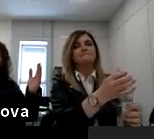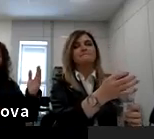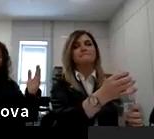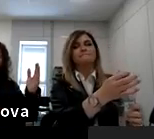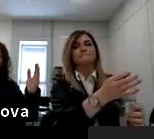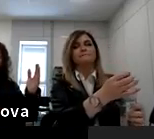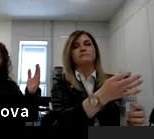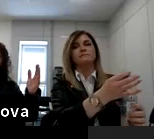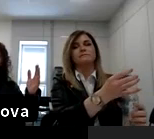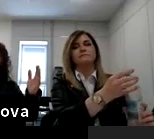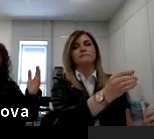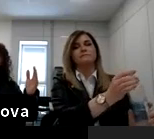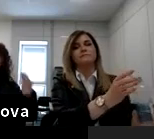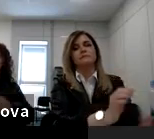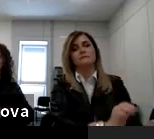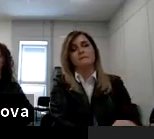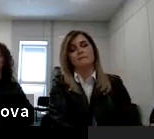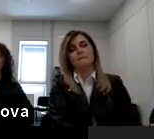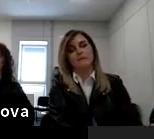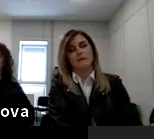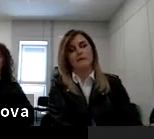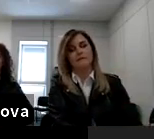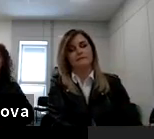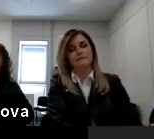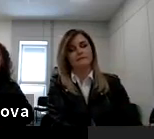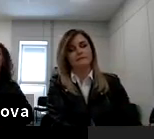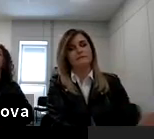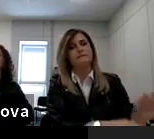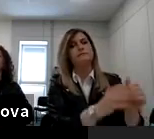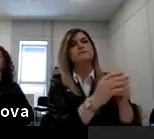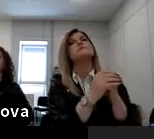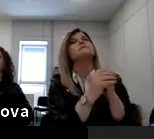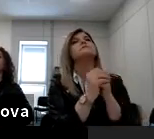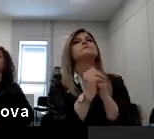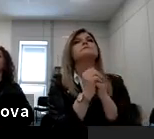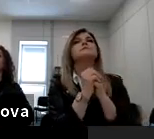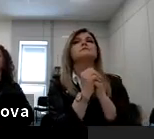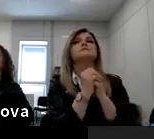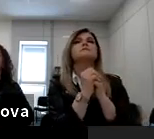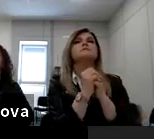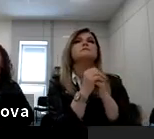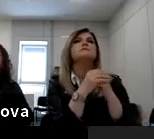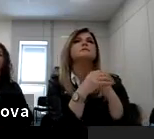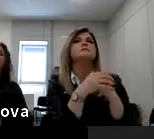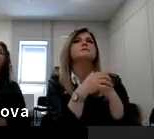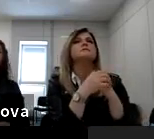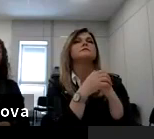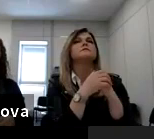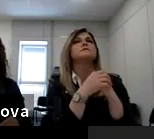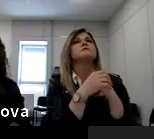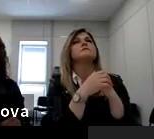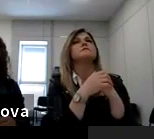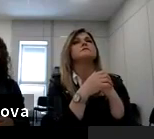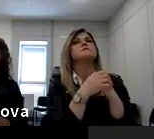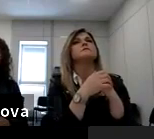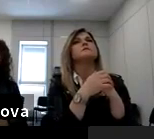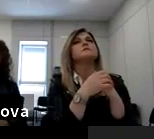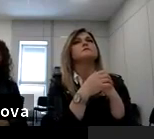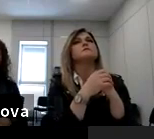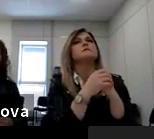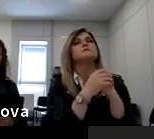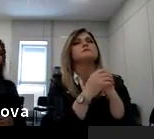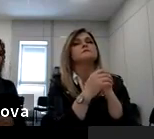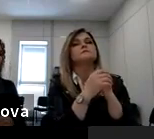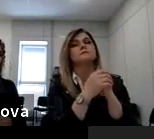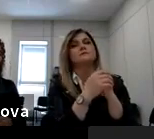1 pixel per tube, so the lighting effect must be installed very high or something like this to